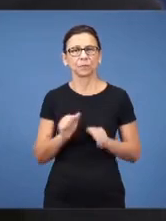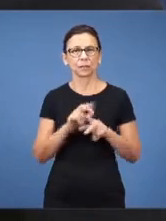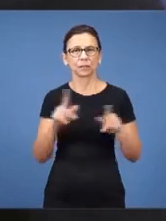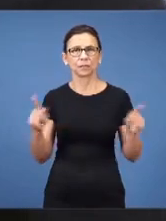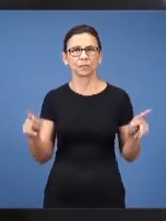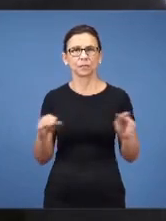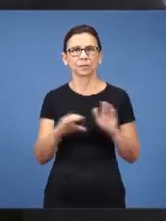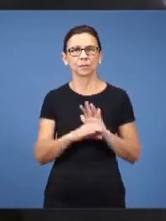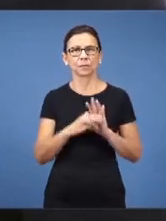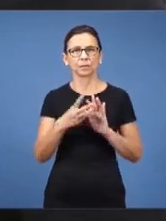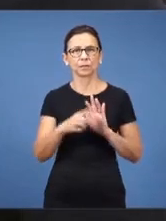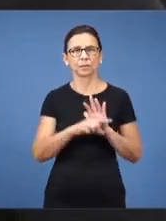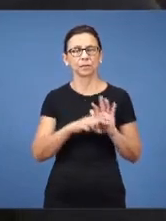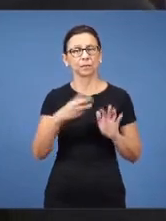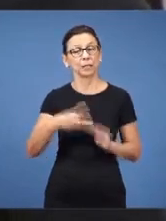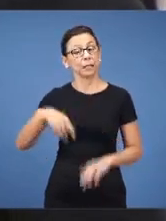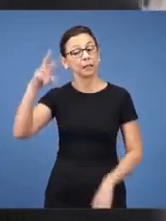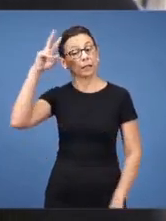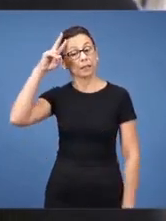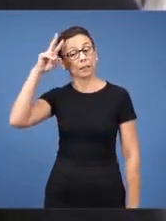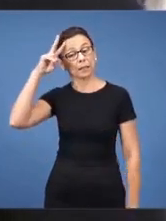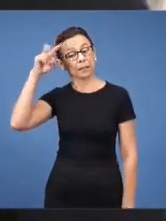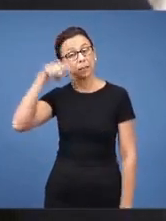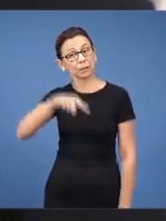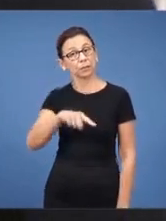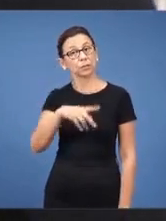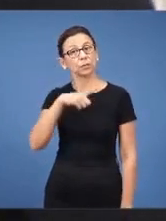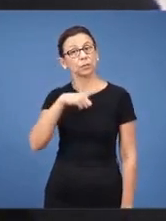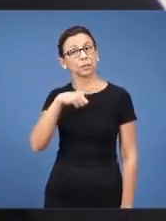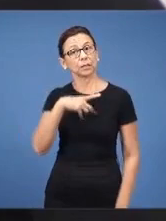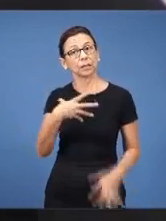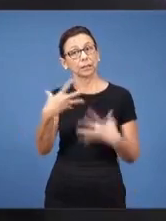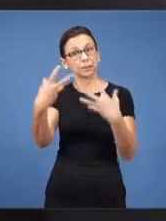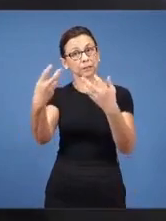Sardis in Revelation 3:3.